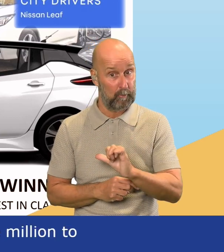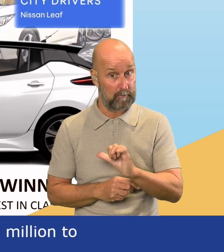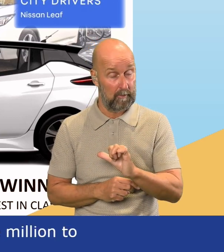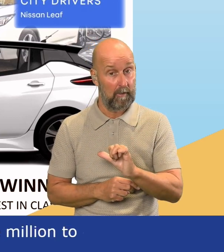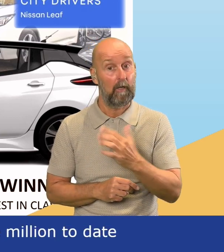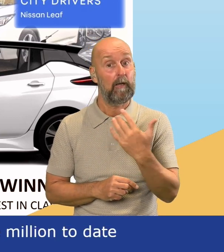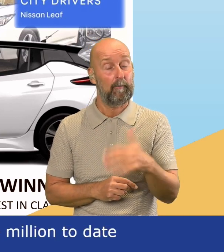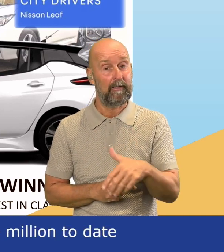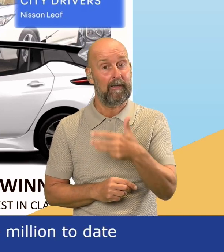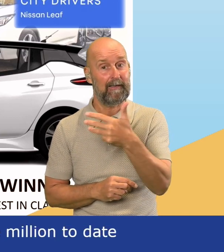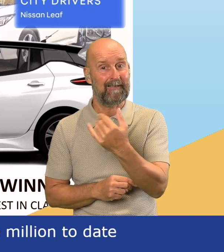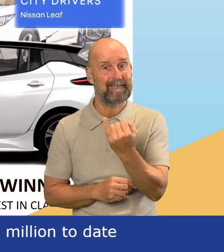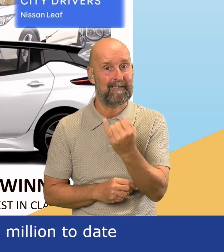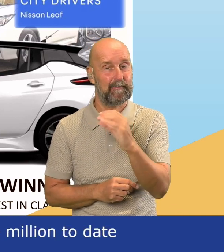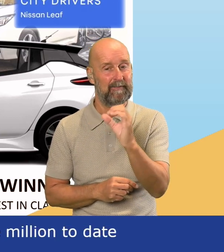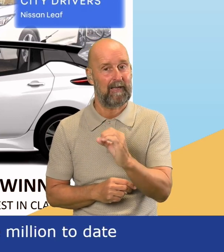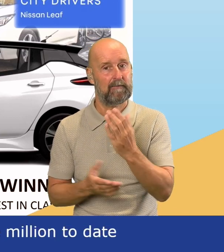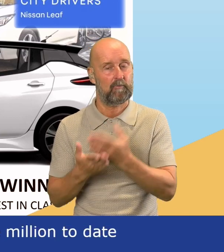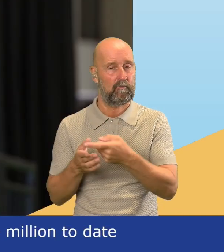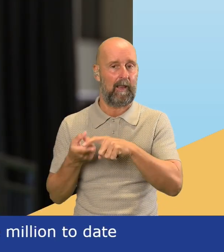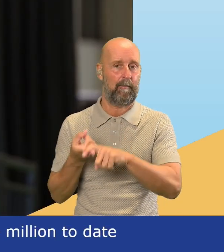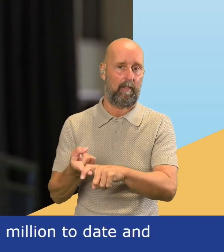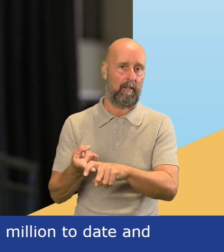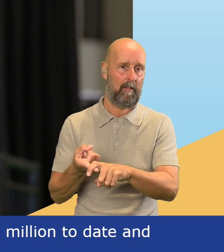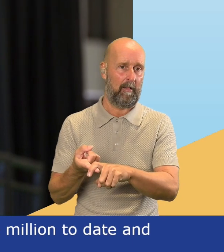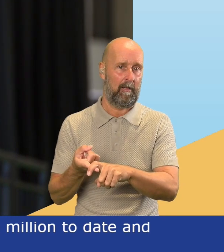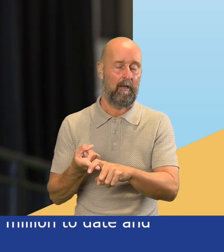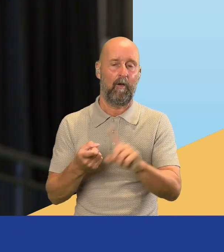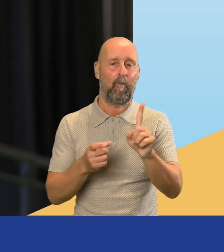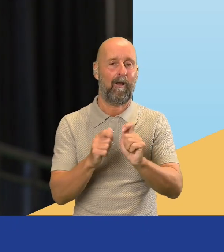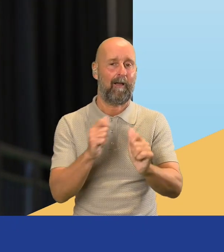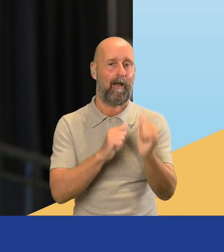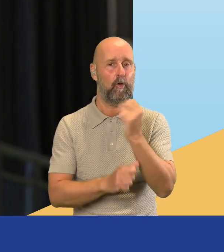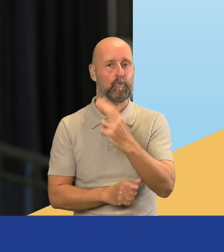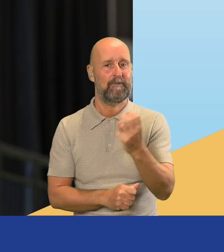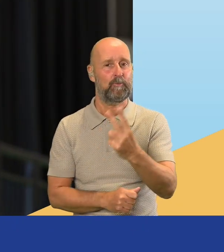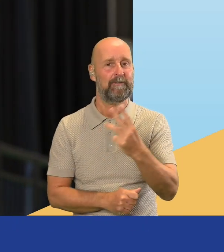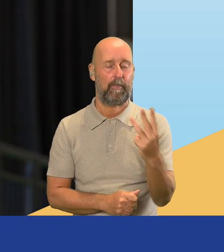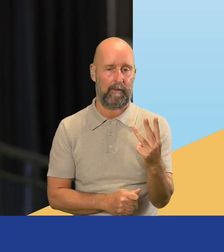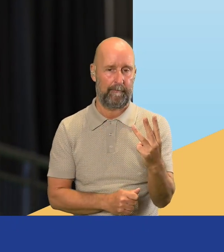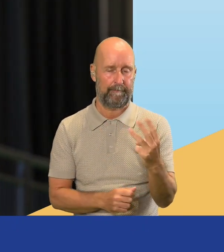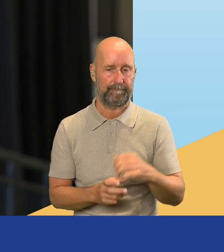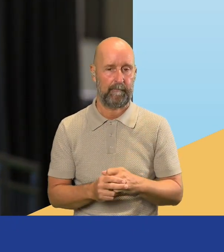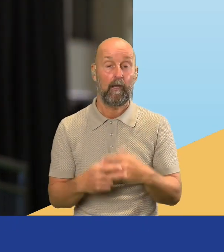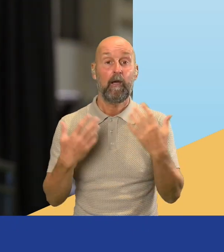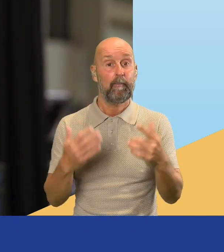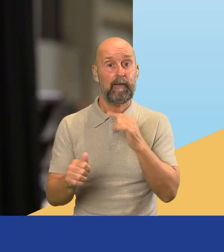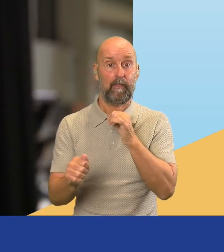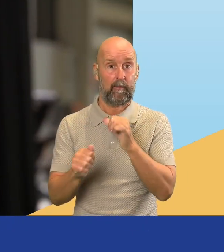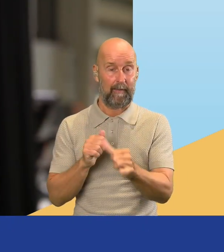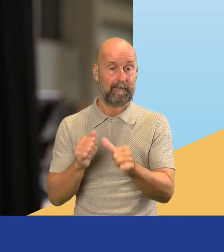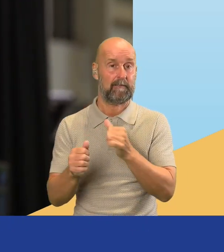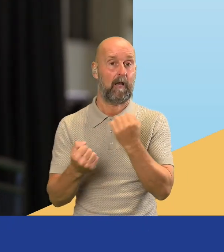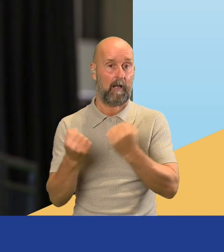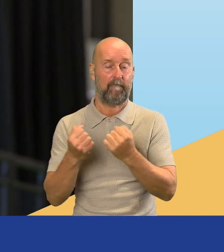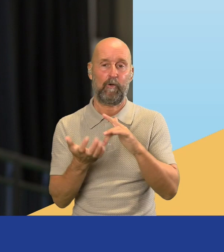achieved a 96.9% reliability score from Whatcar in 2023. It was also voted the best car for